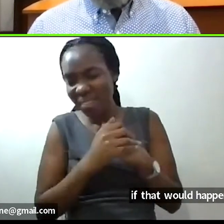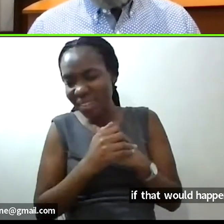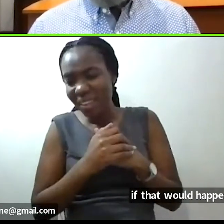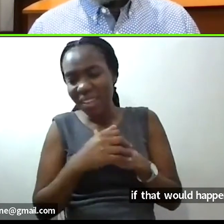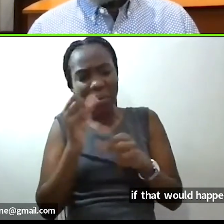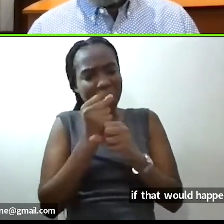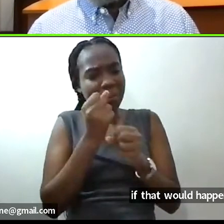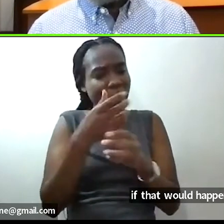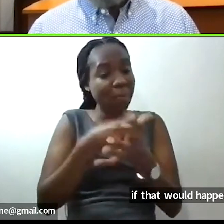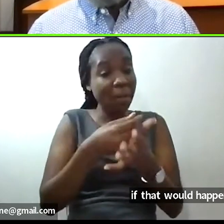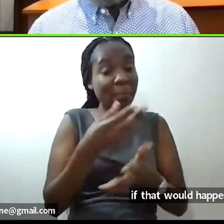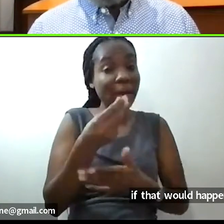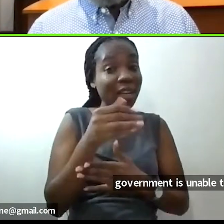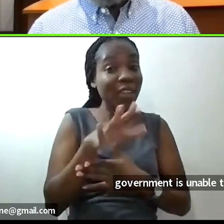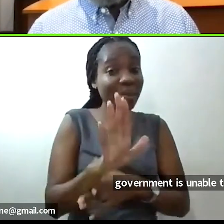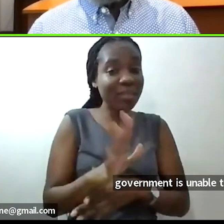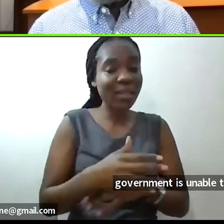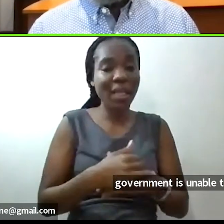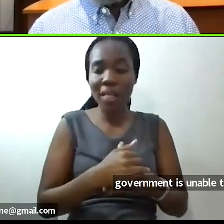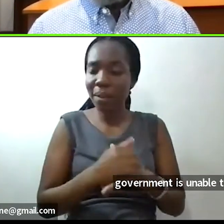you, it gives a very bad